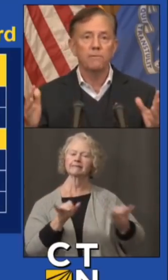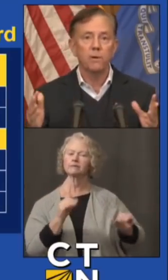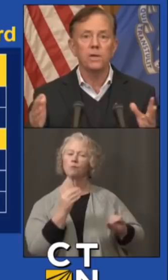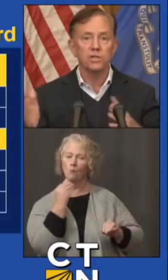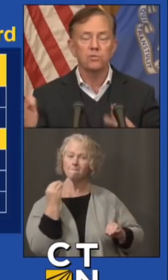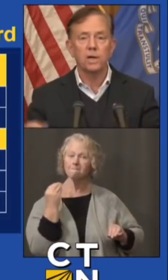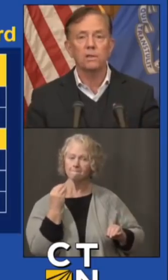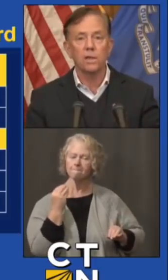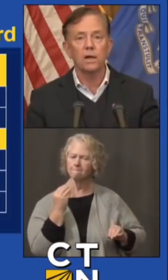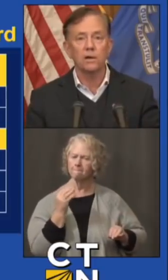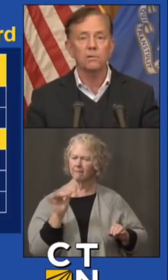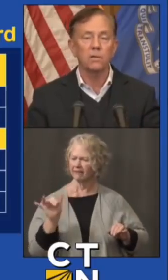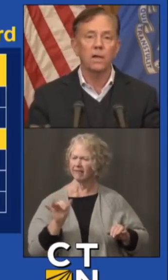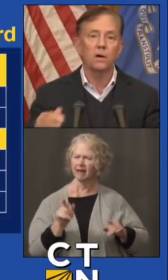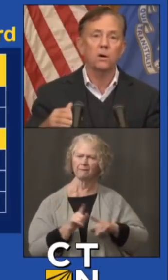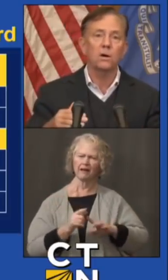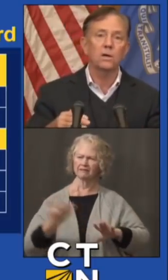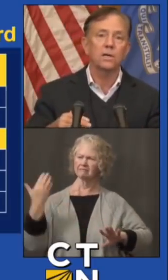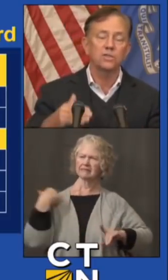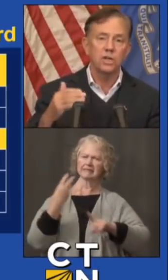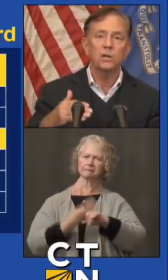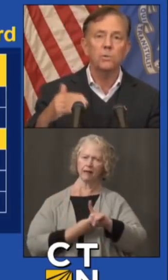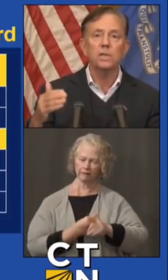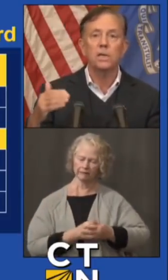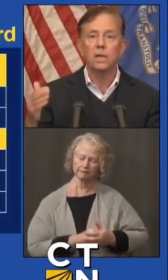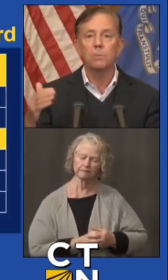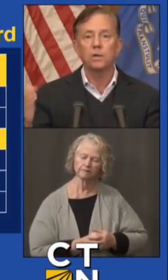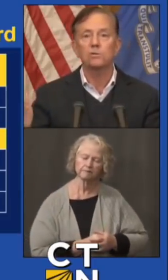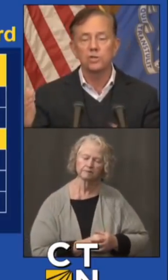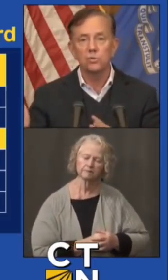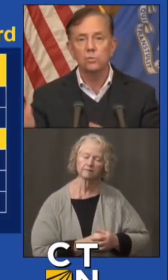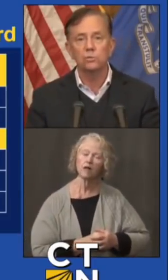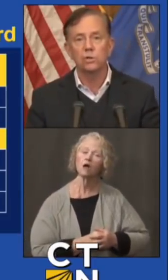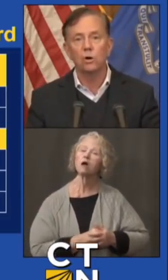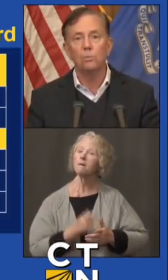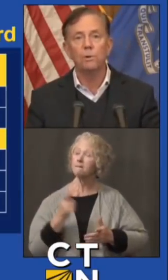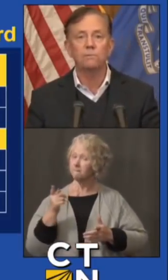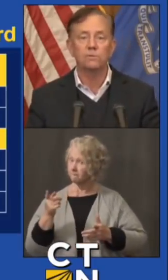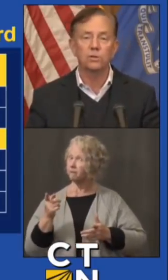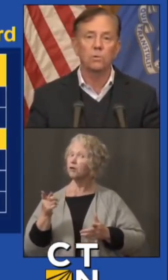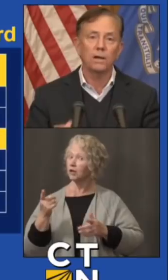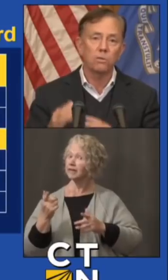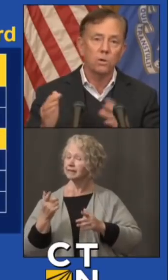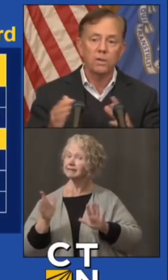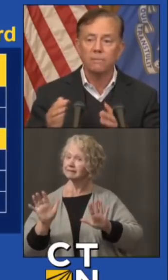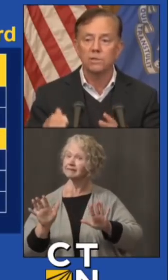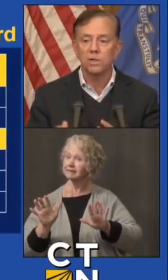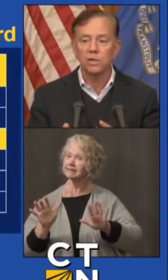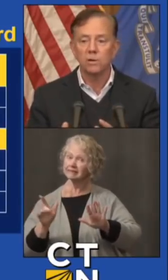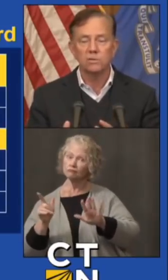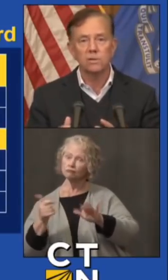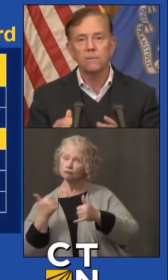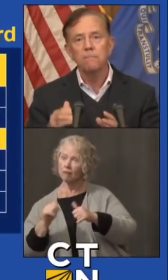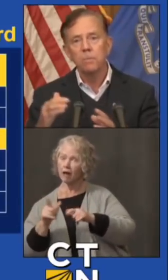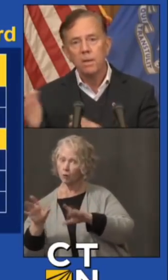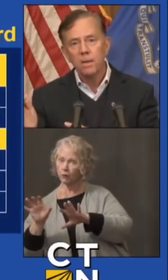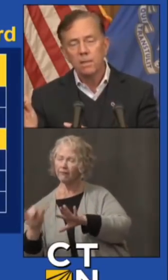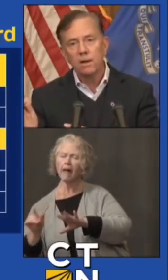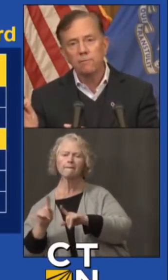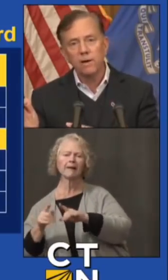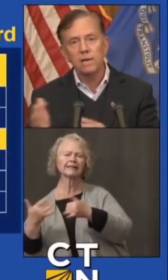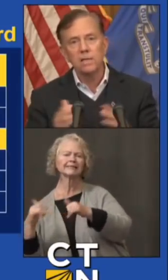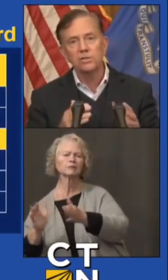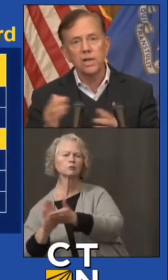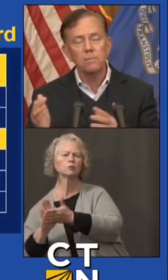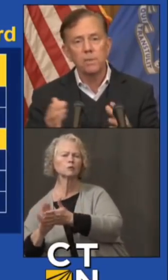they're being very strict there, they are continuing to keep their schools open. So I thought that was interesting.